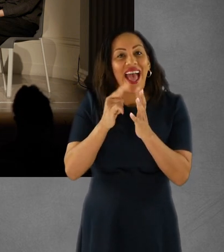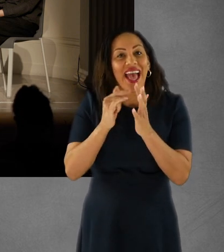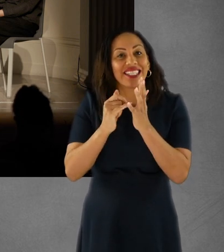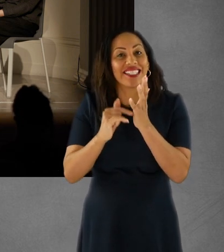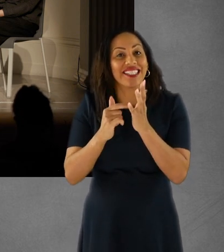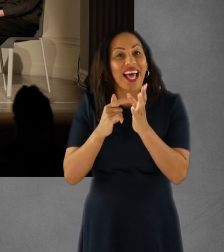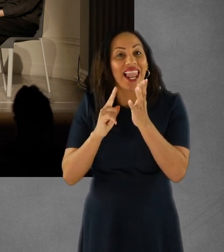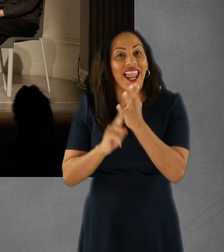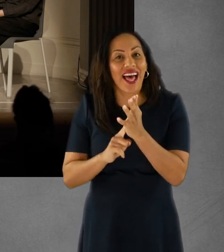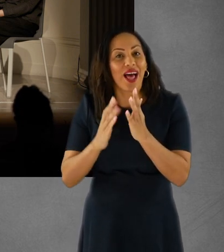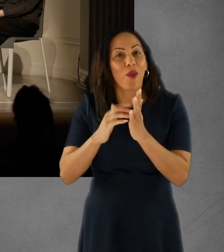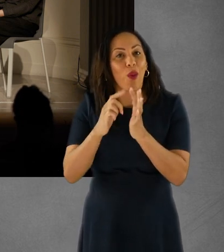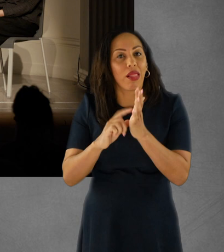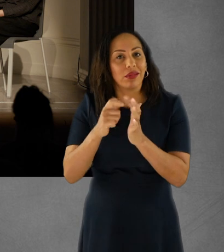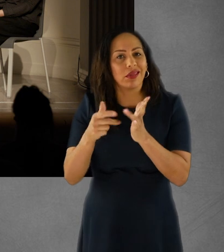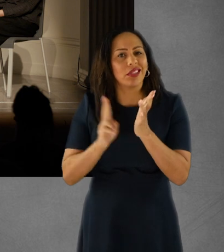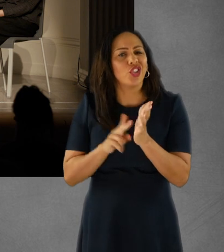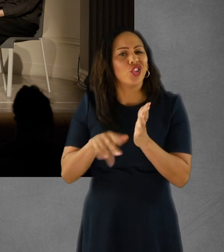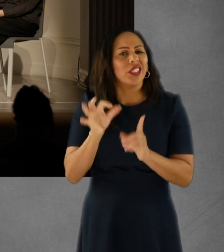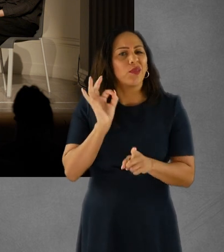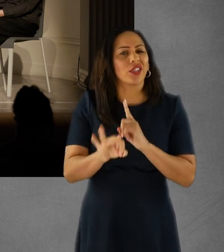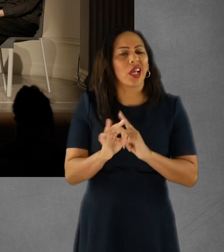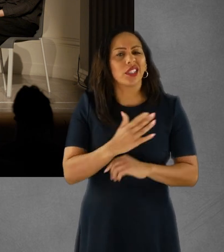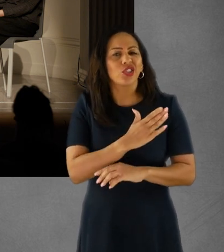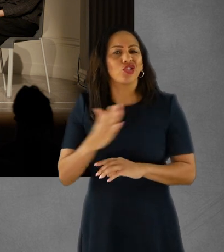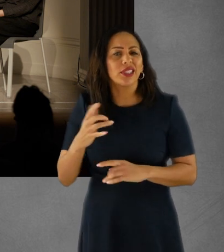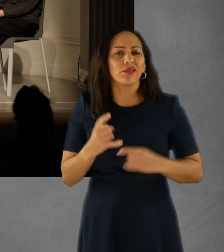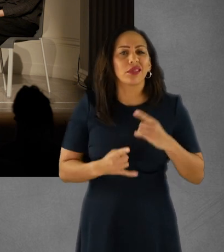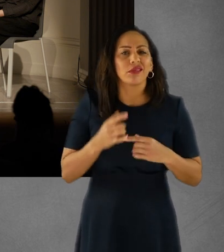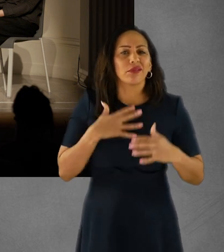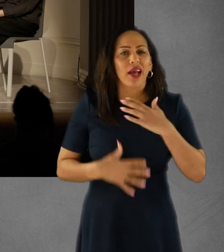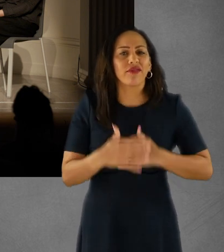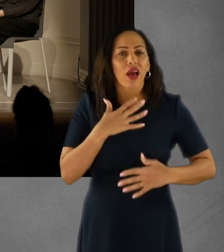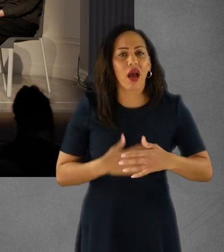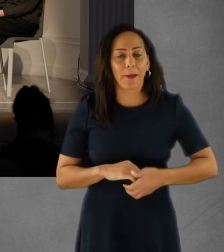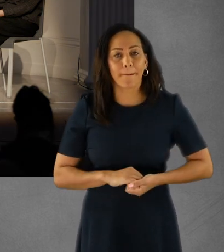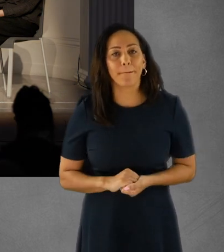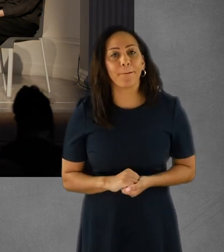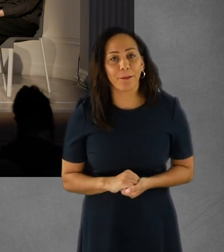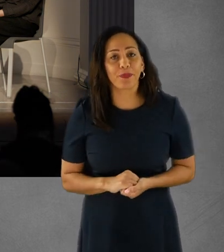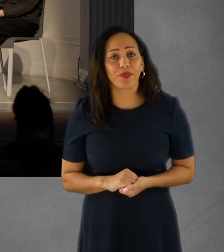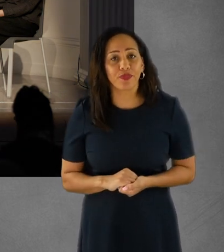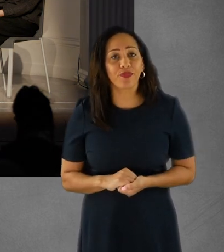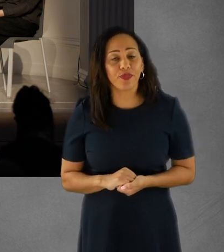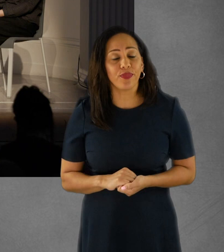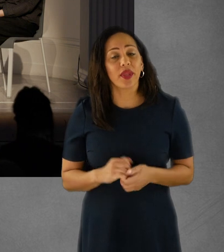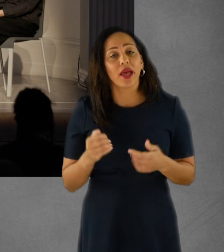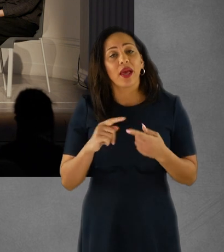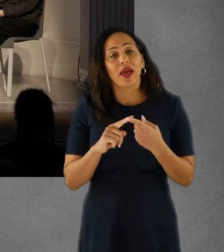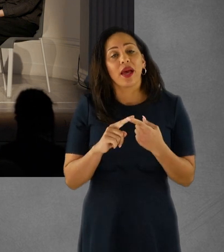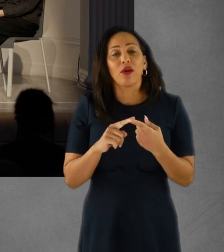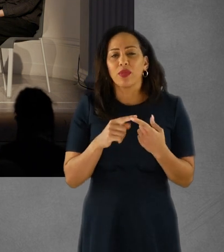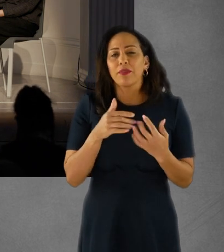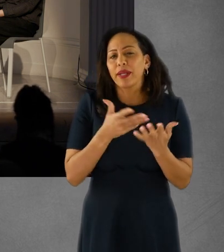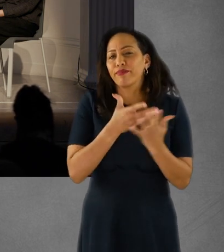Stella Walden, who really specializes in extreme kind of sexual behaviors, for example, and we spoke to